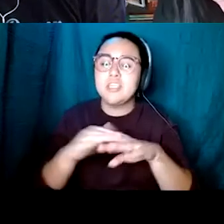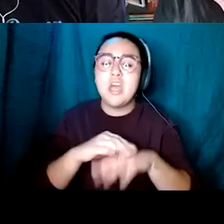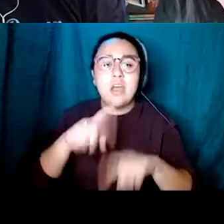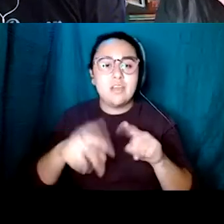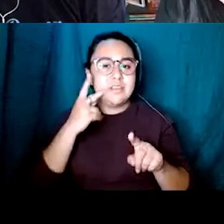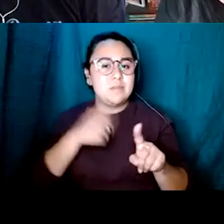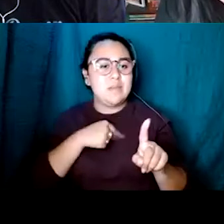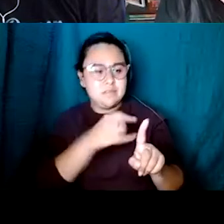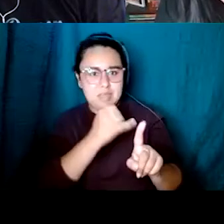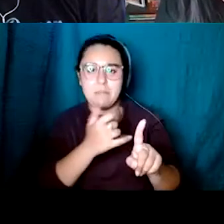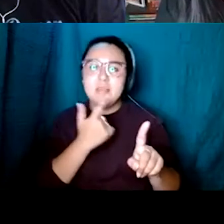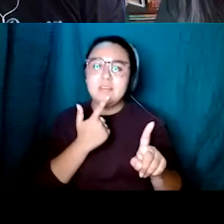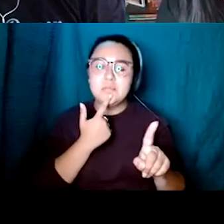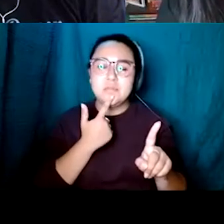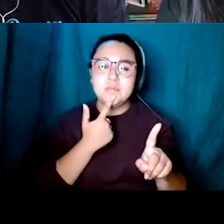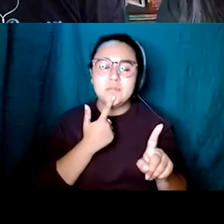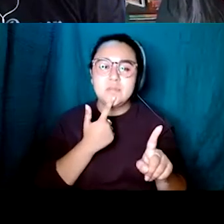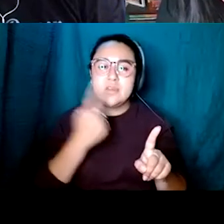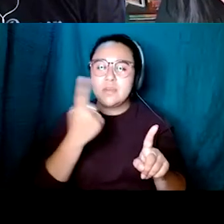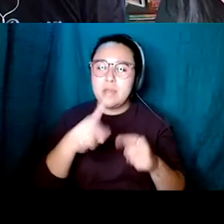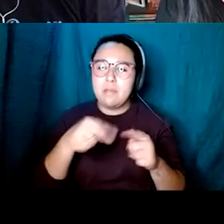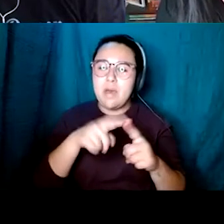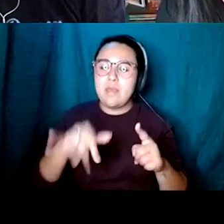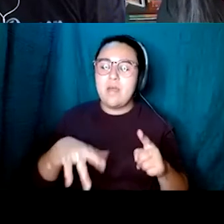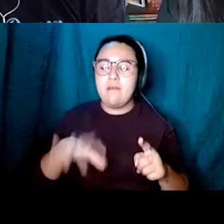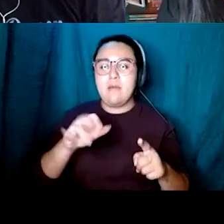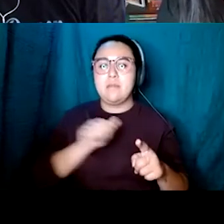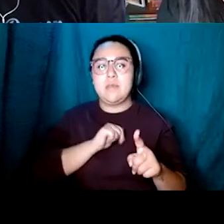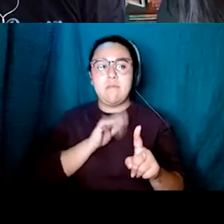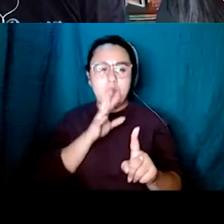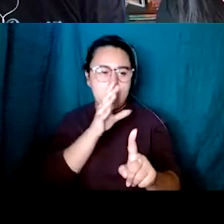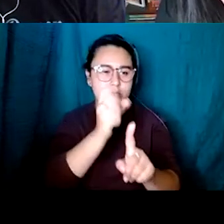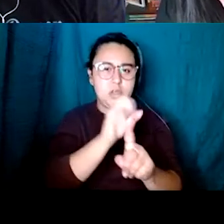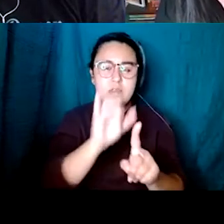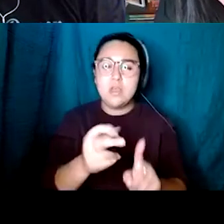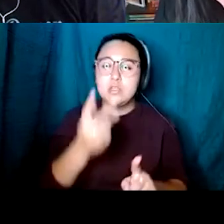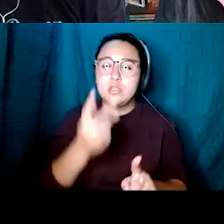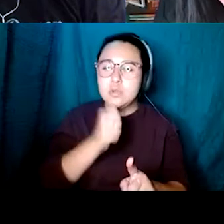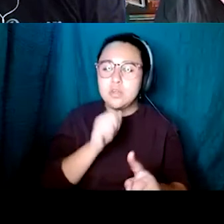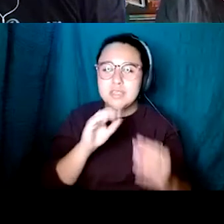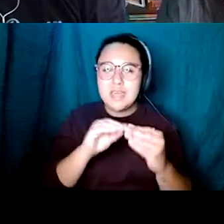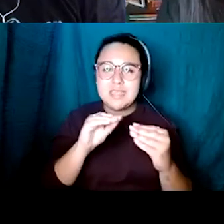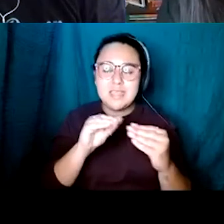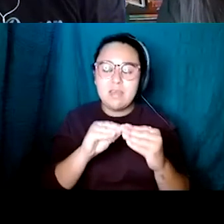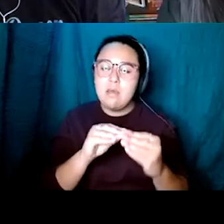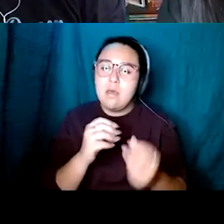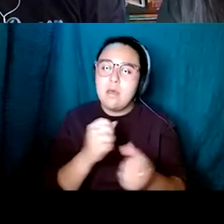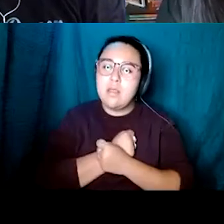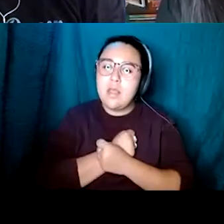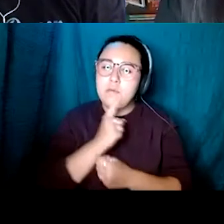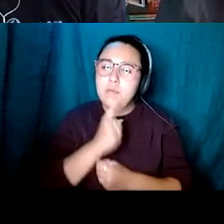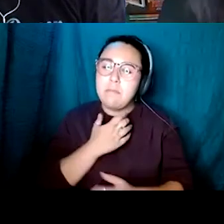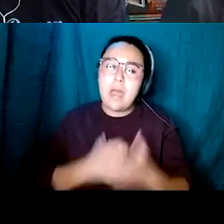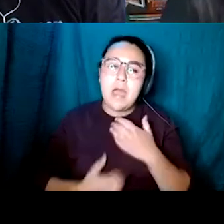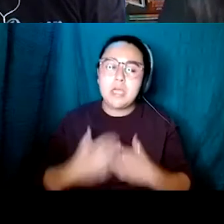in it, but there was something about it I found myself increasingly drawn to. The excitement of two girls kissing, of a love that was soft, passionate, tender,